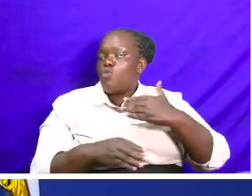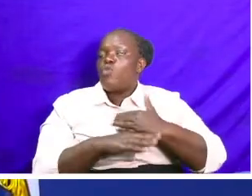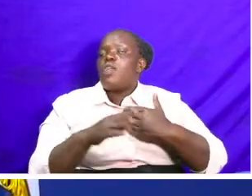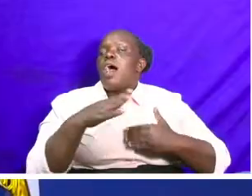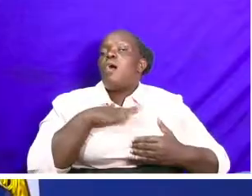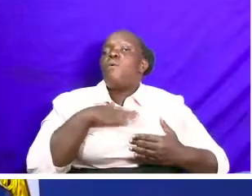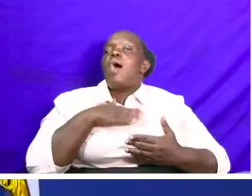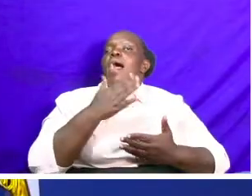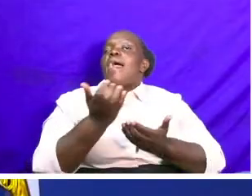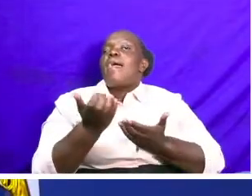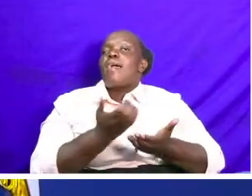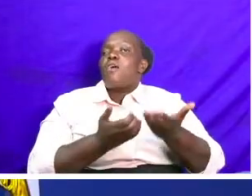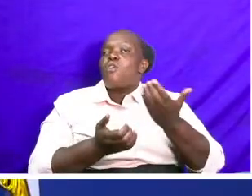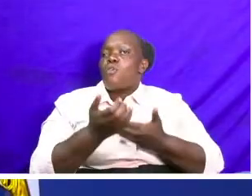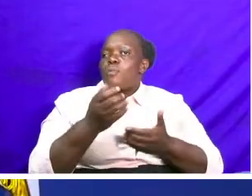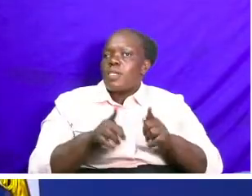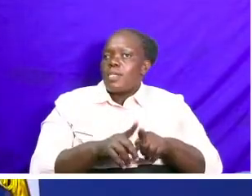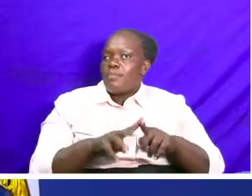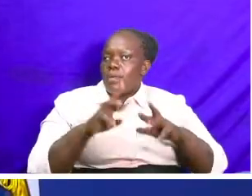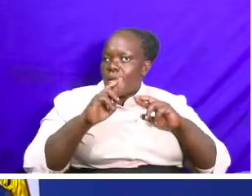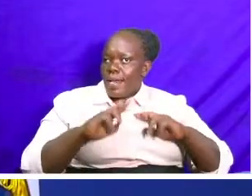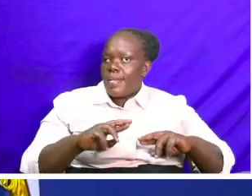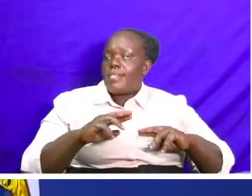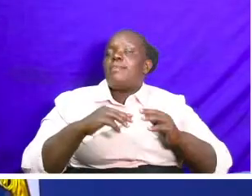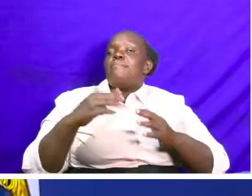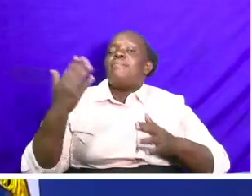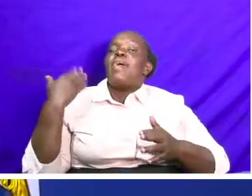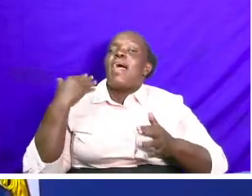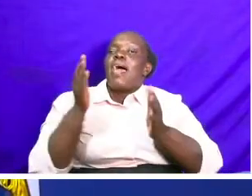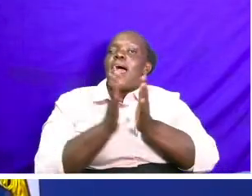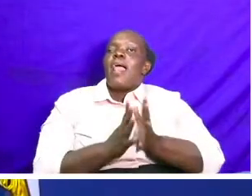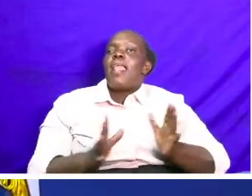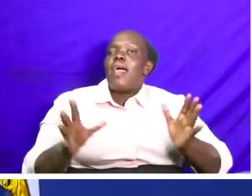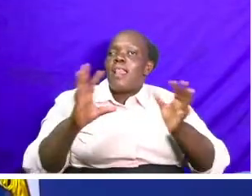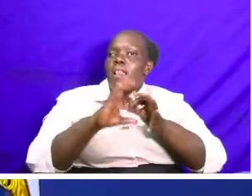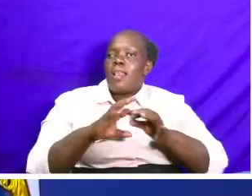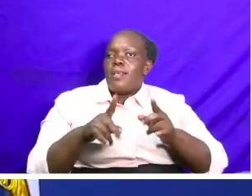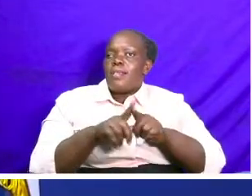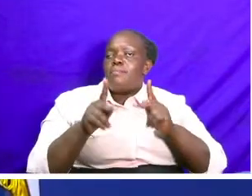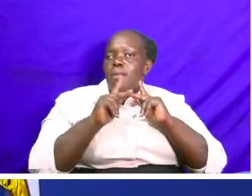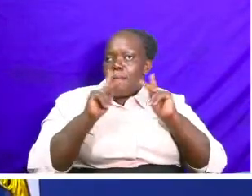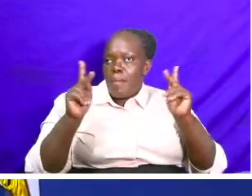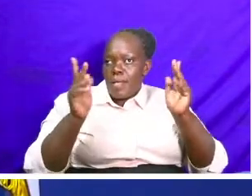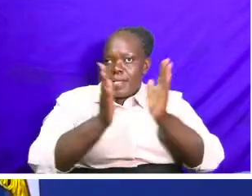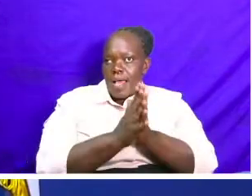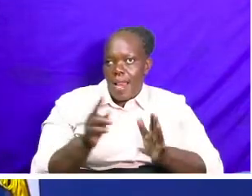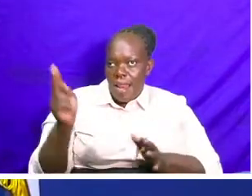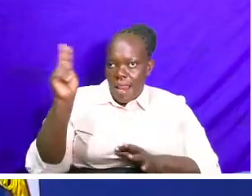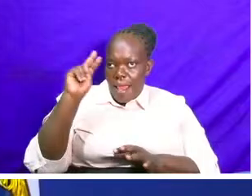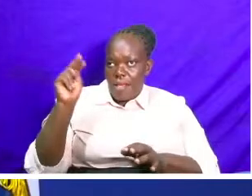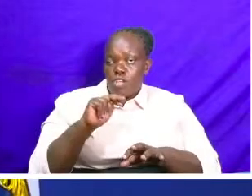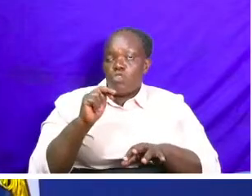economy, leaving unrest behind and uniting in fostering peace and national cohesion.